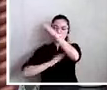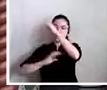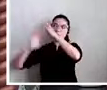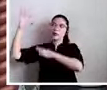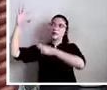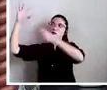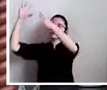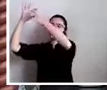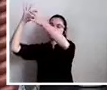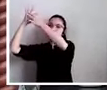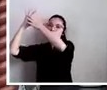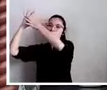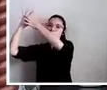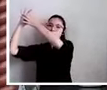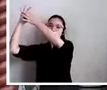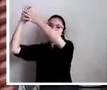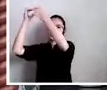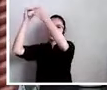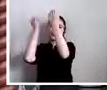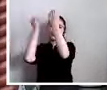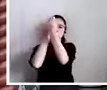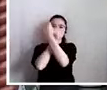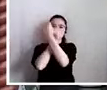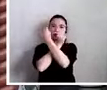Batu palani sa